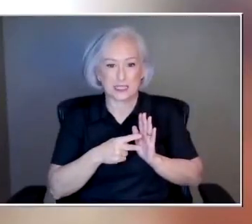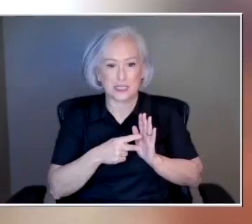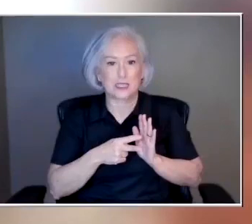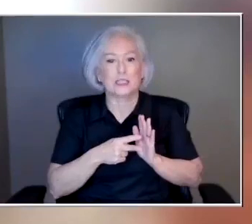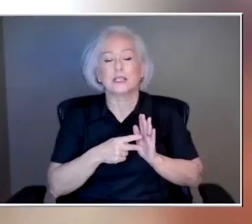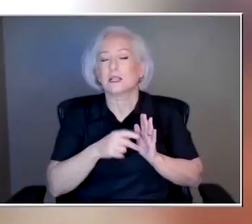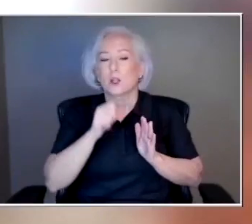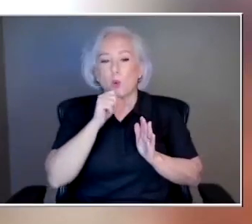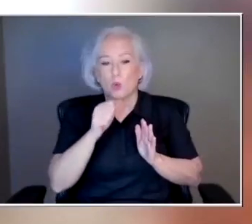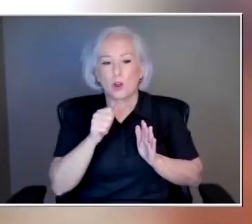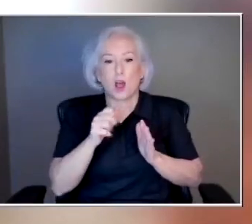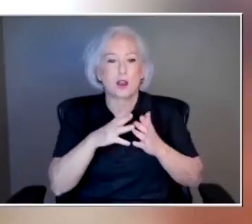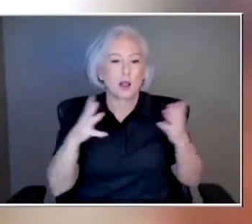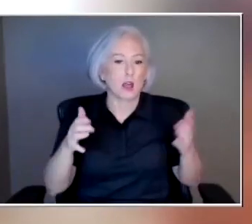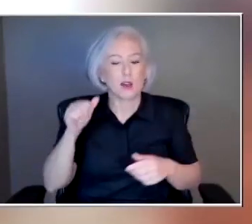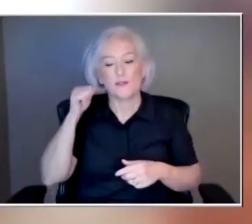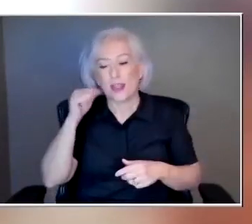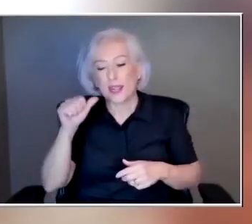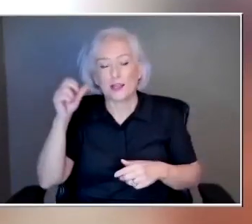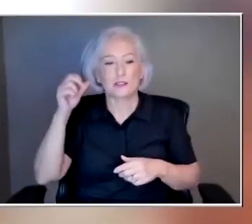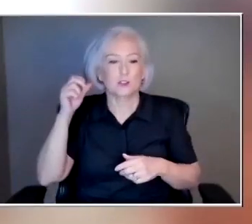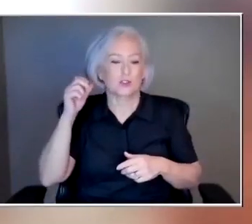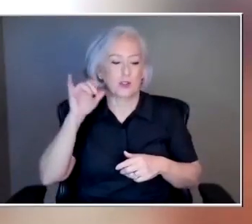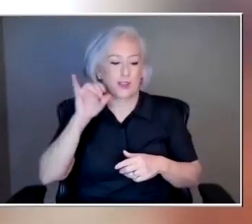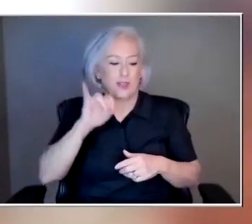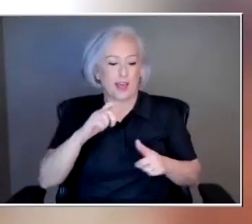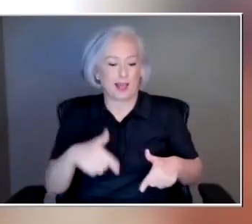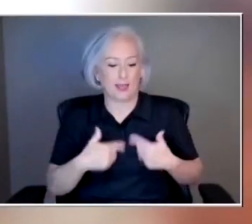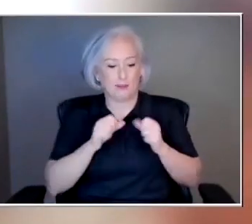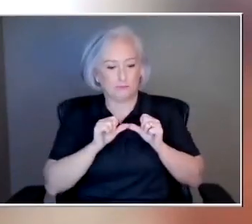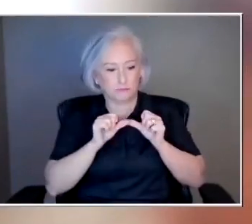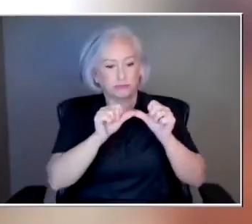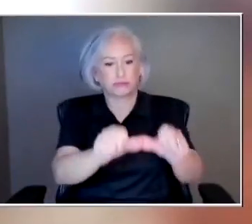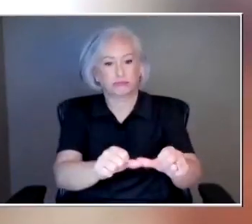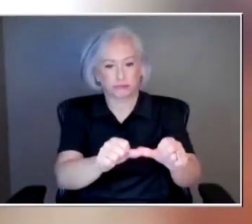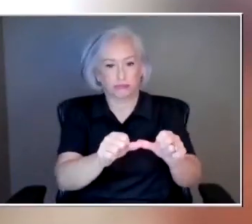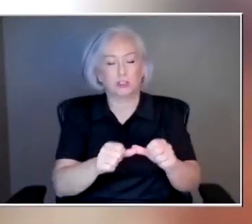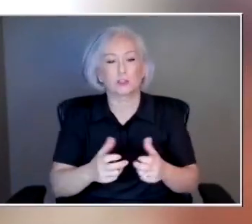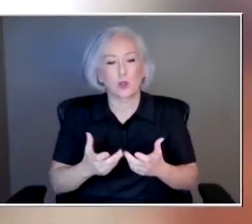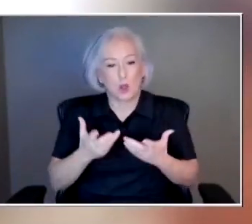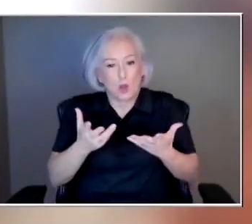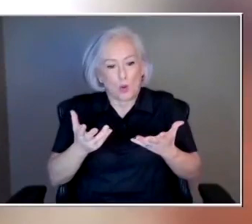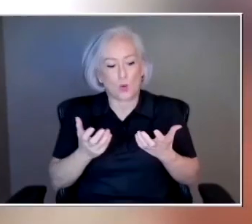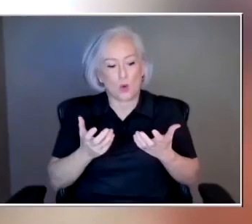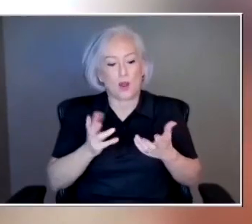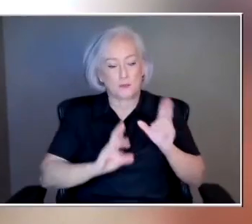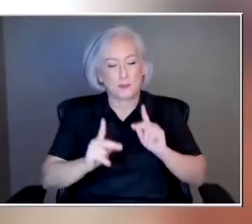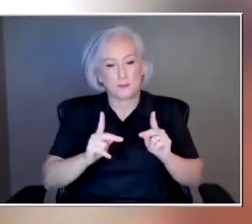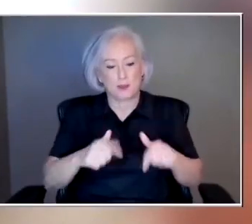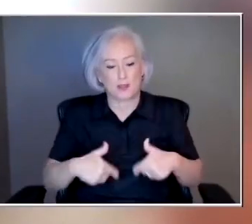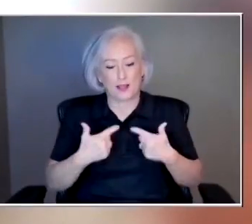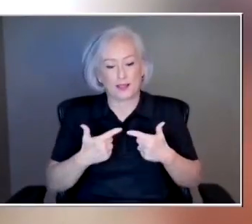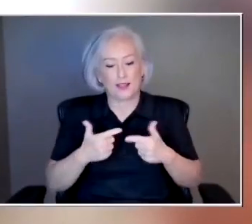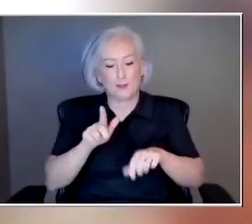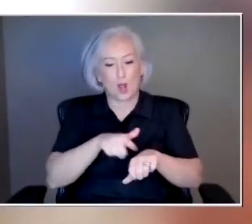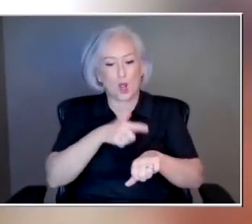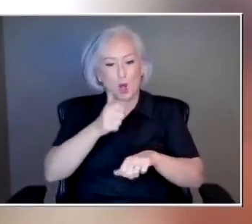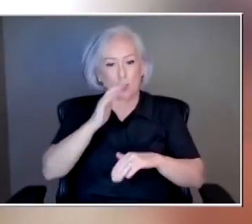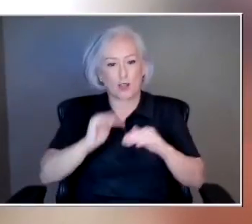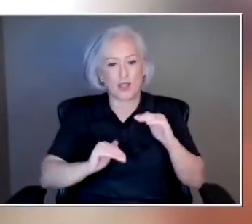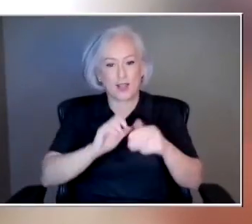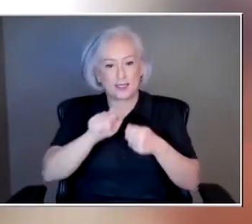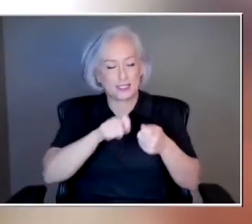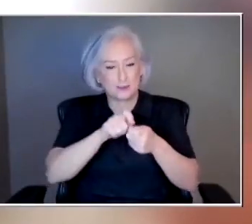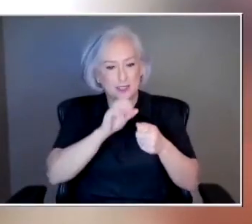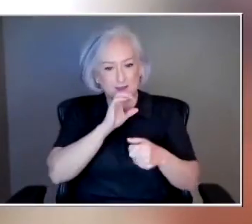beyond a certain age on that side, so there weren't individuals living beyond a certain age, or not enough women on that side to see the breast